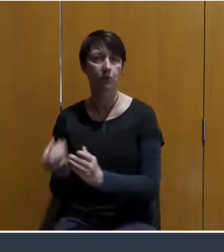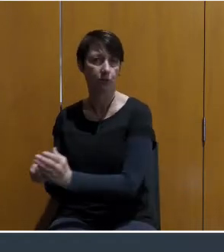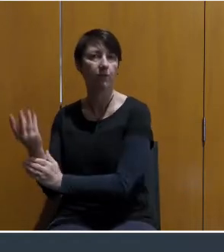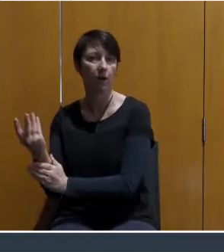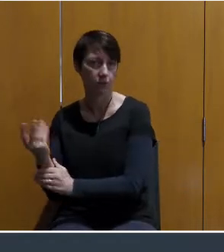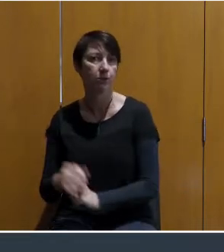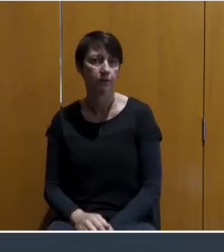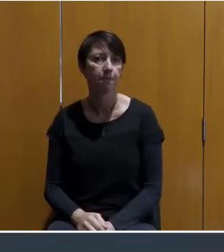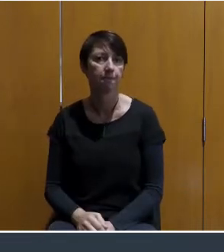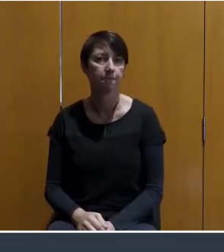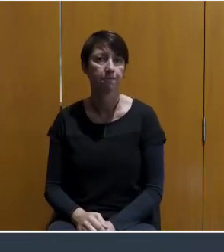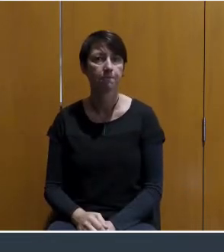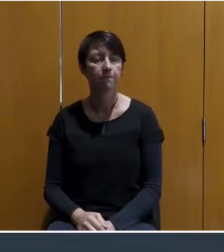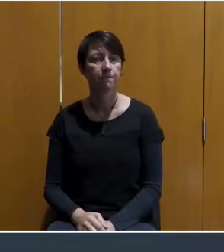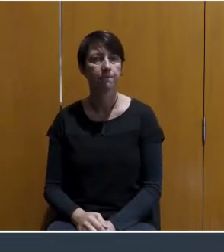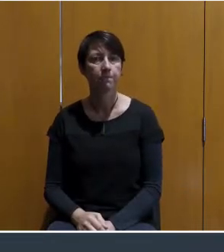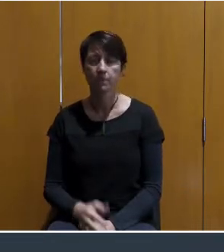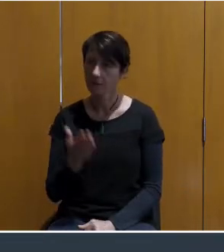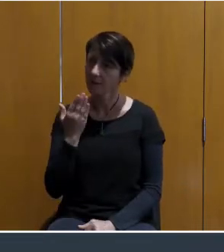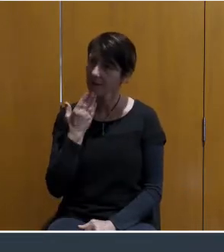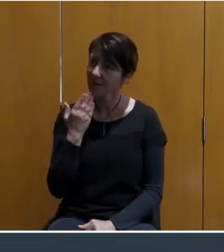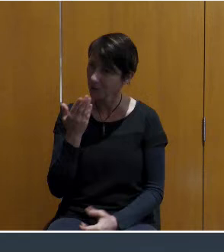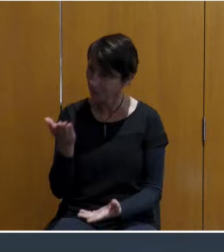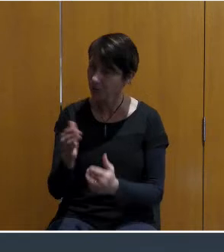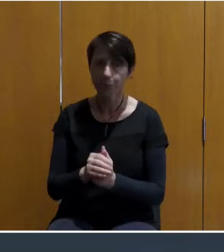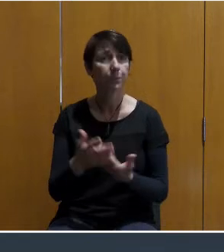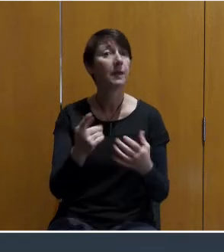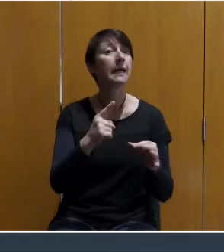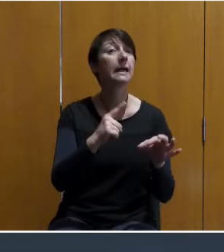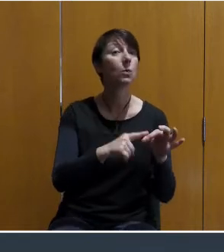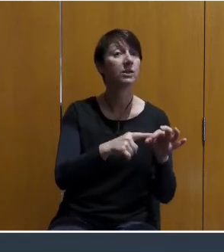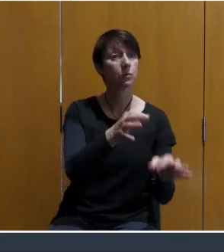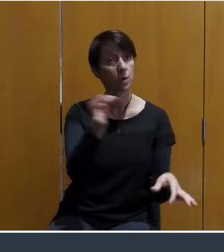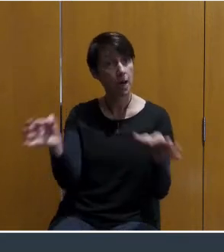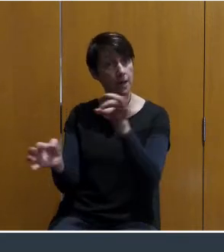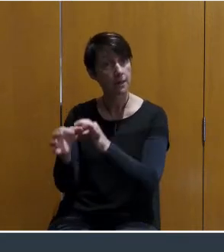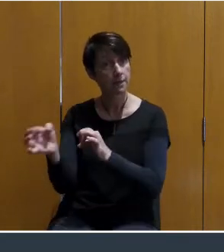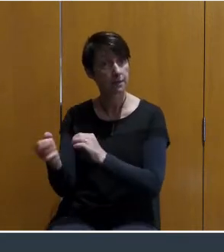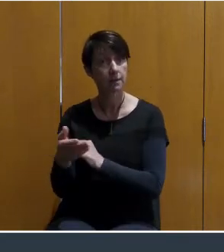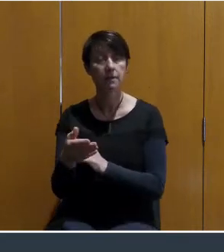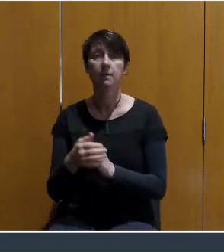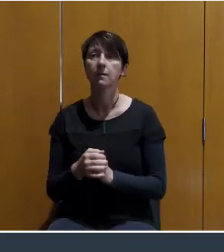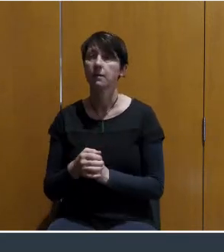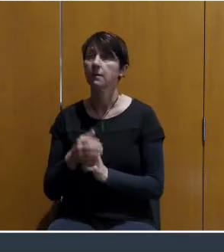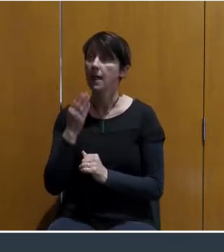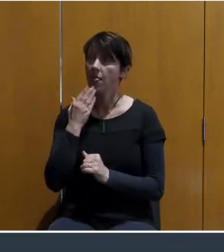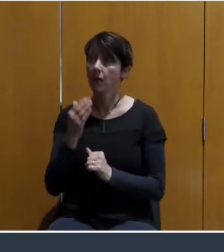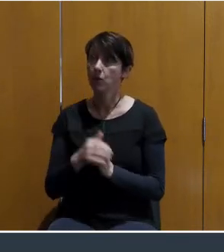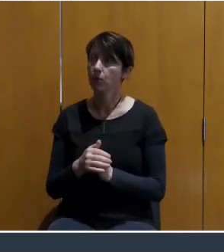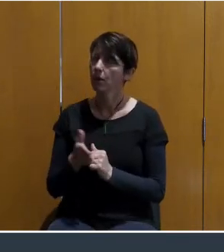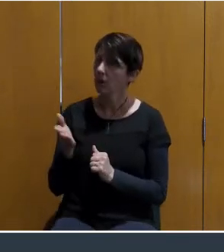Councillors, any questions of Angela? Councillor Simpson. Yeah, through you, Madam Chair. Angela, with your